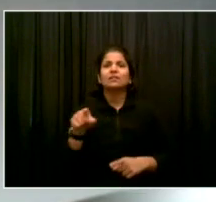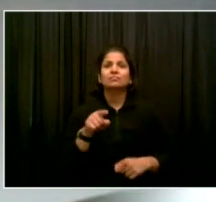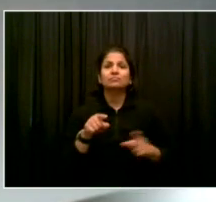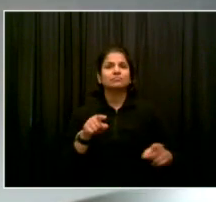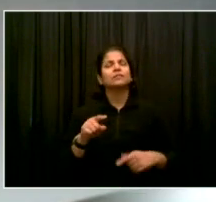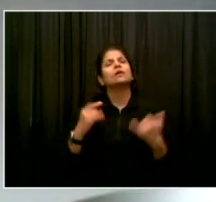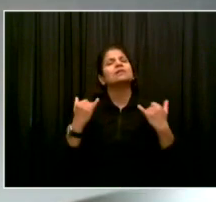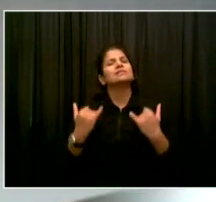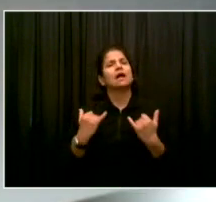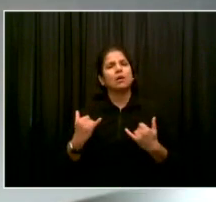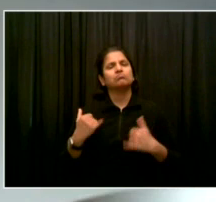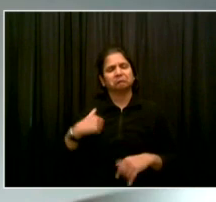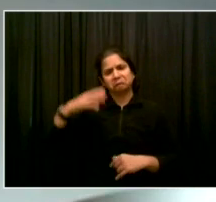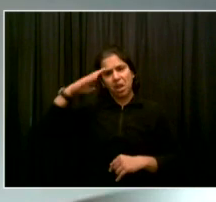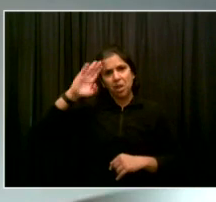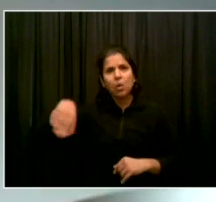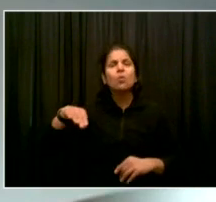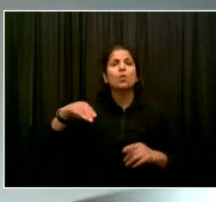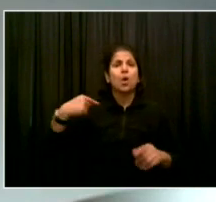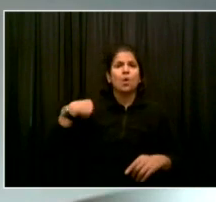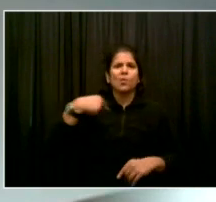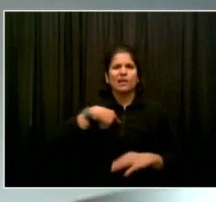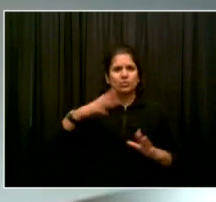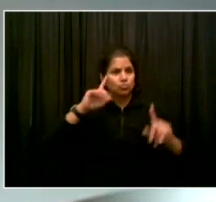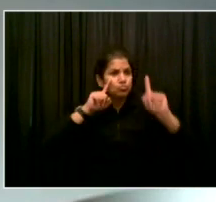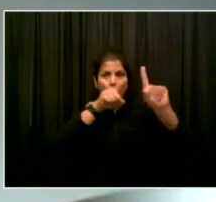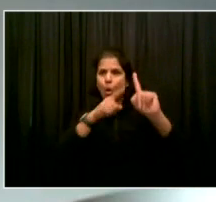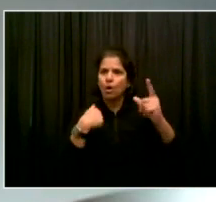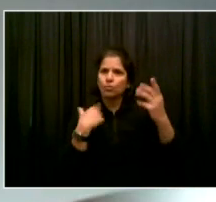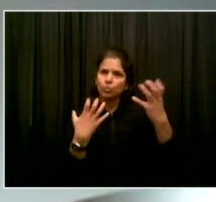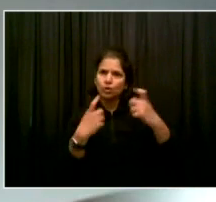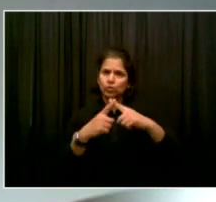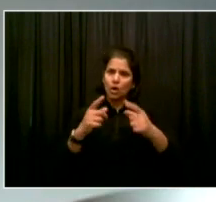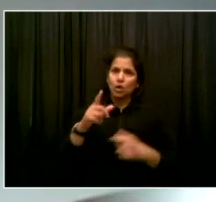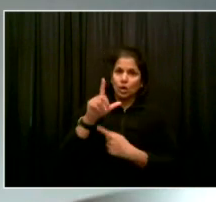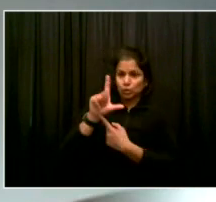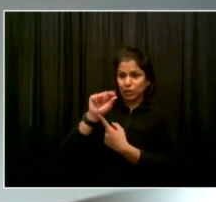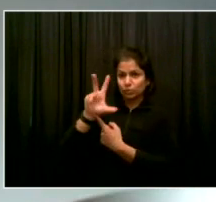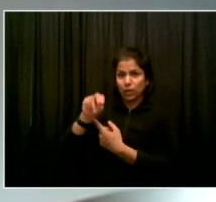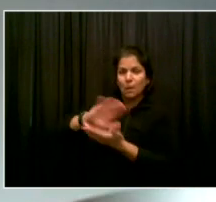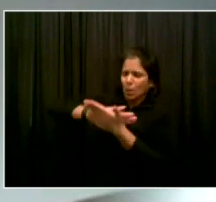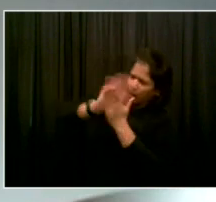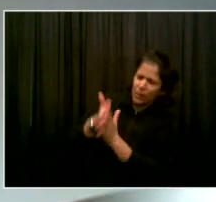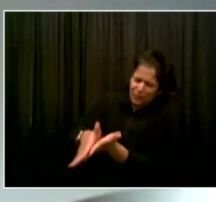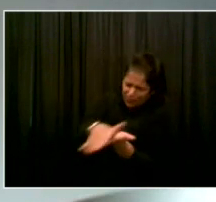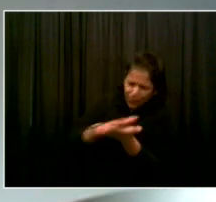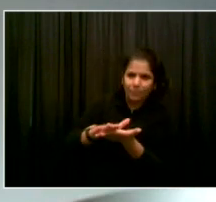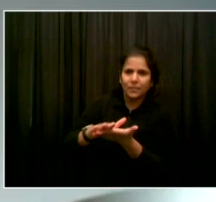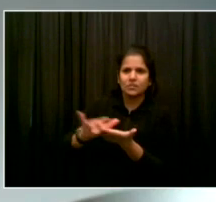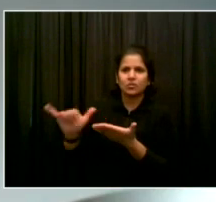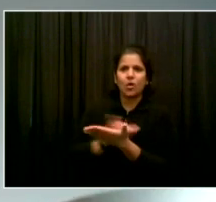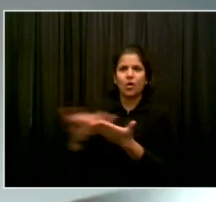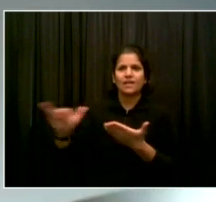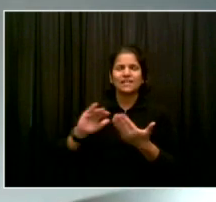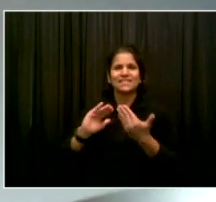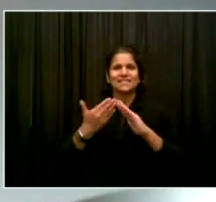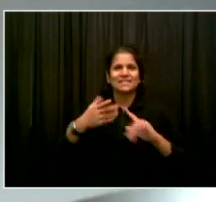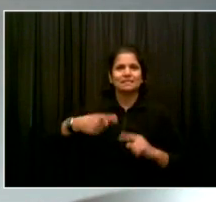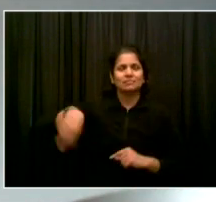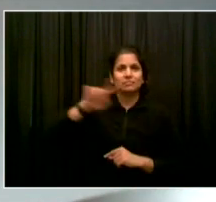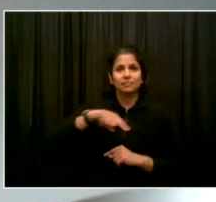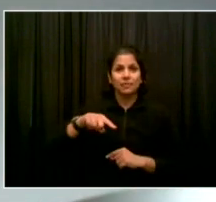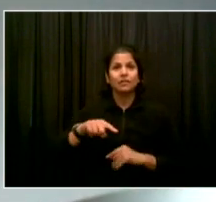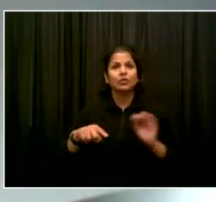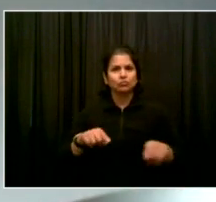doesn't say where it's going to go. And the commitment that you made to NYSERDA, to the state, really helped